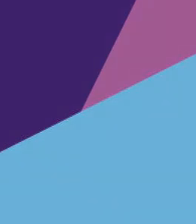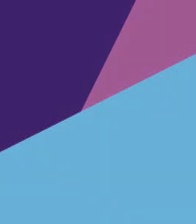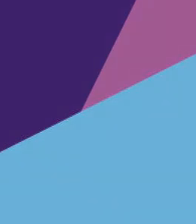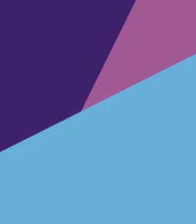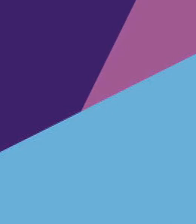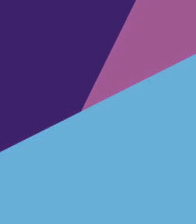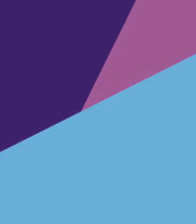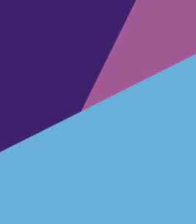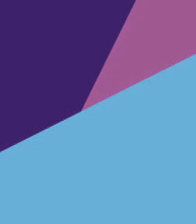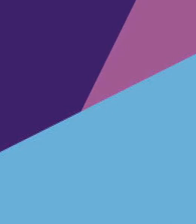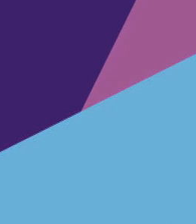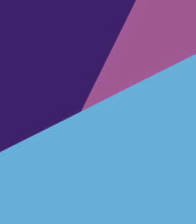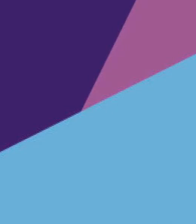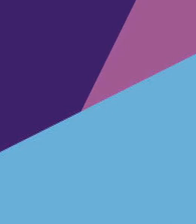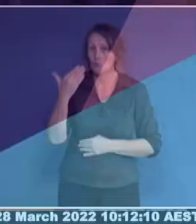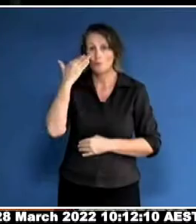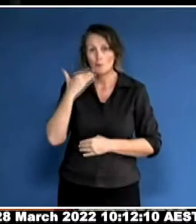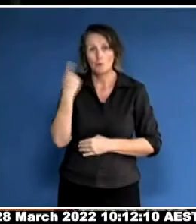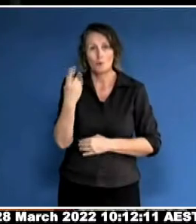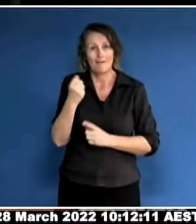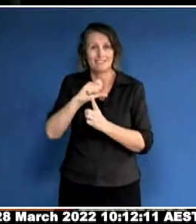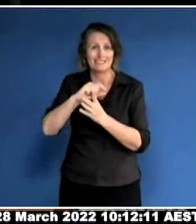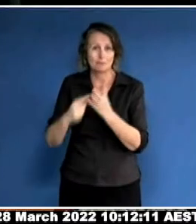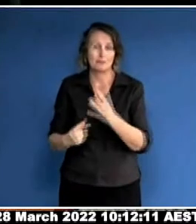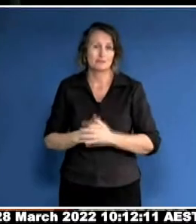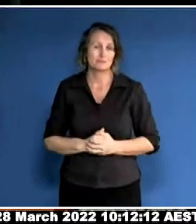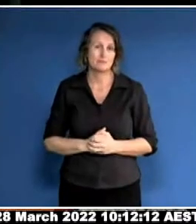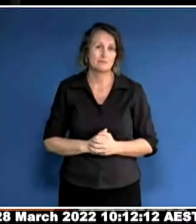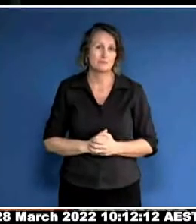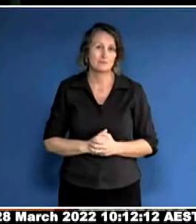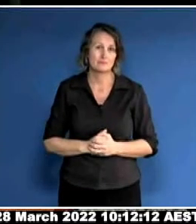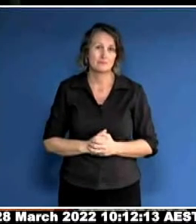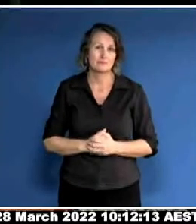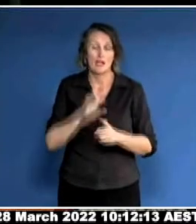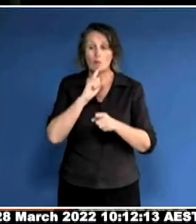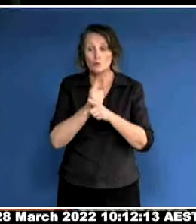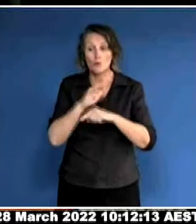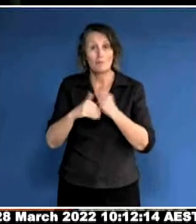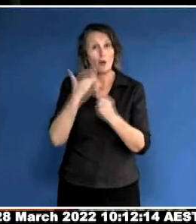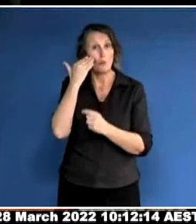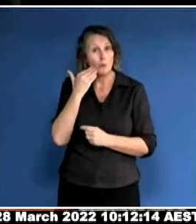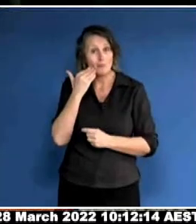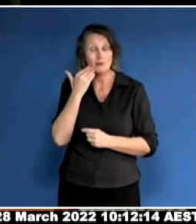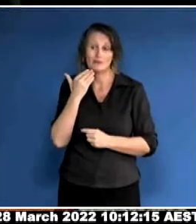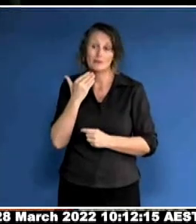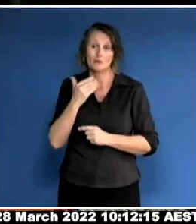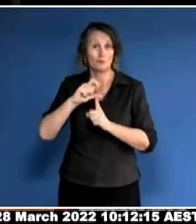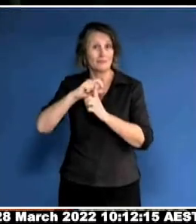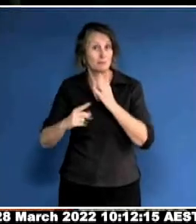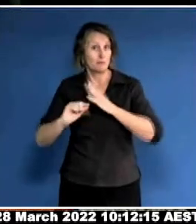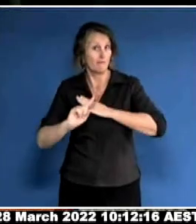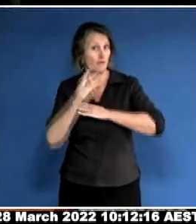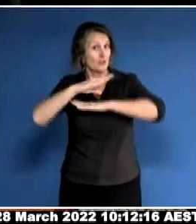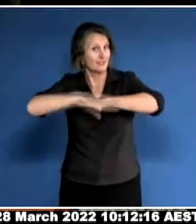of women with disability, and that includes women with disability from First Nations backgrounds and from